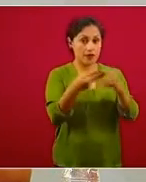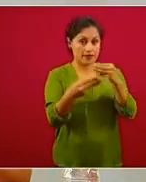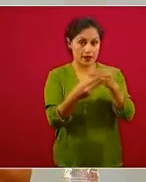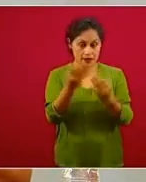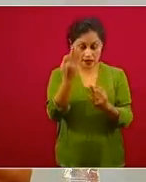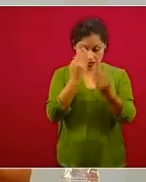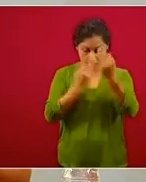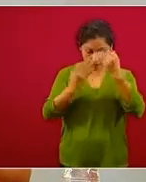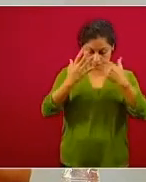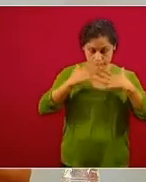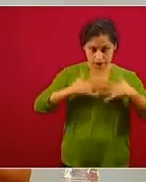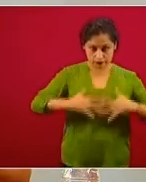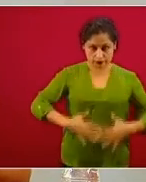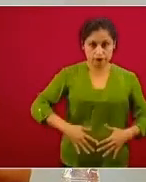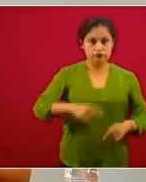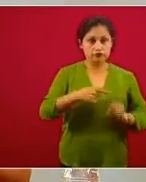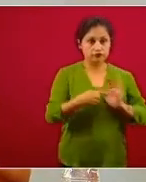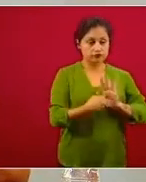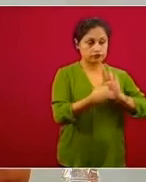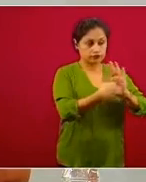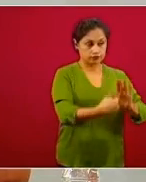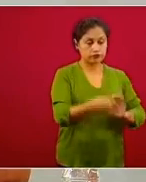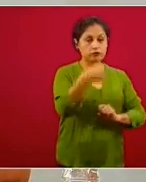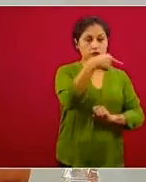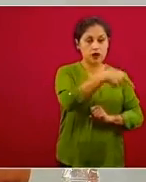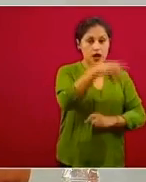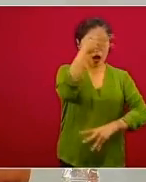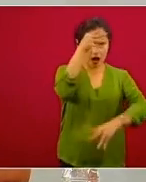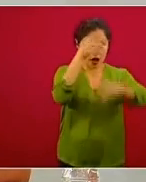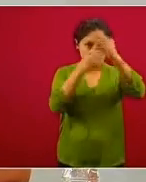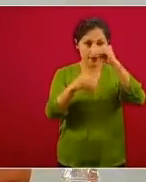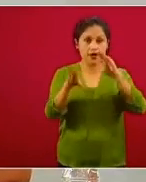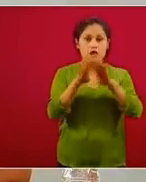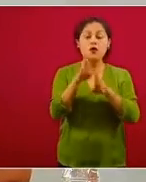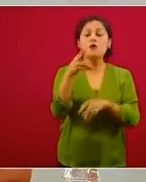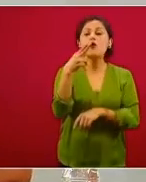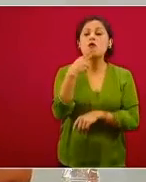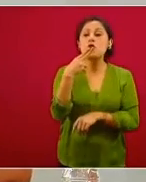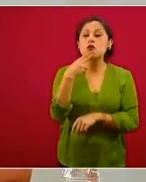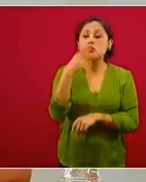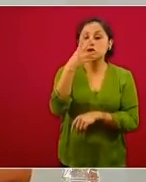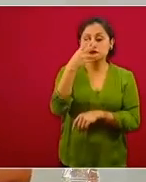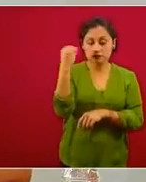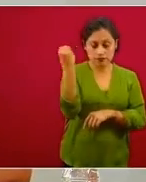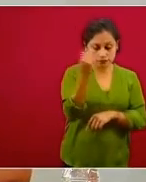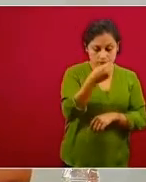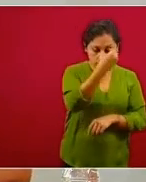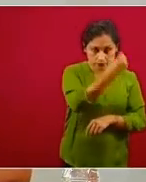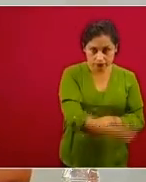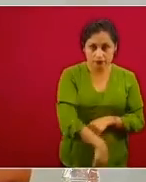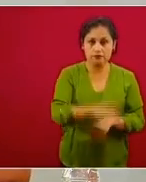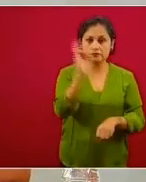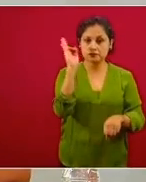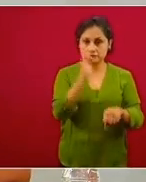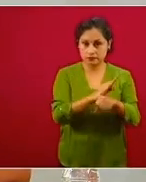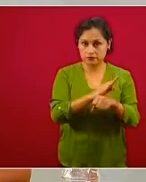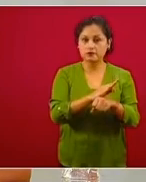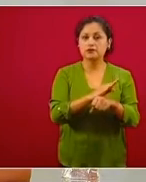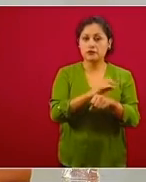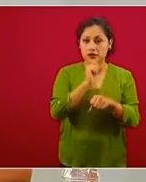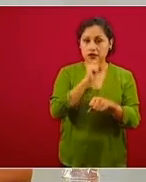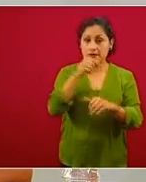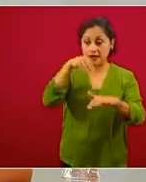legal guardian or a parent to be able to go and be with them. In this case, we provide this